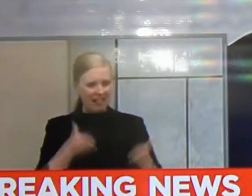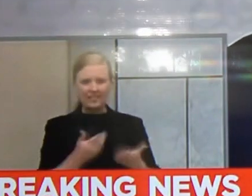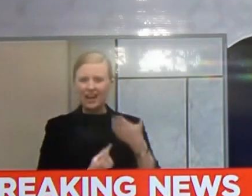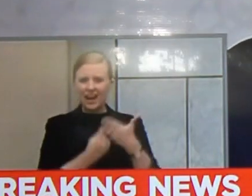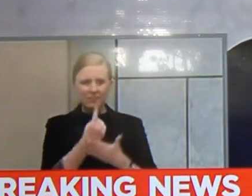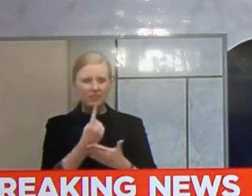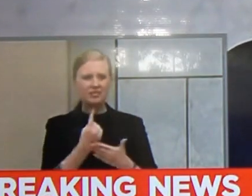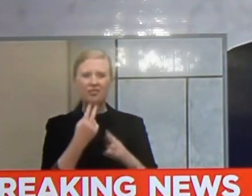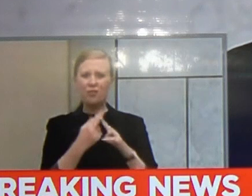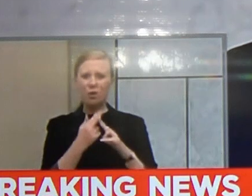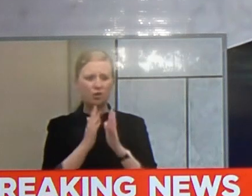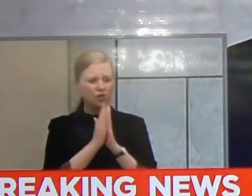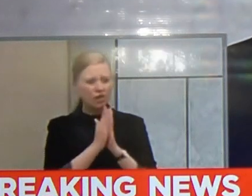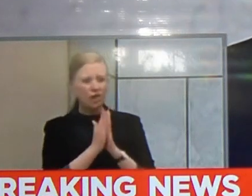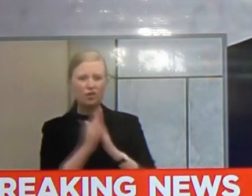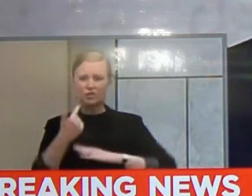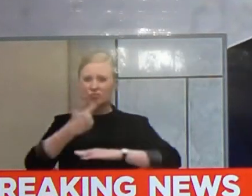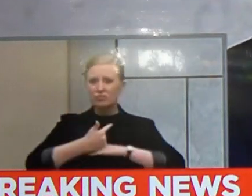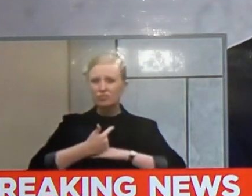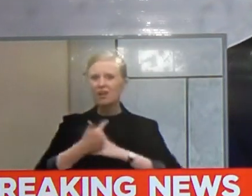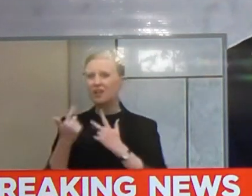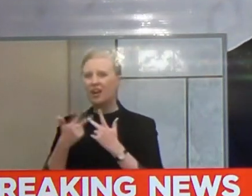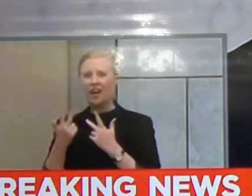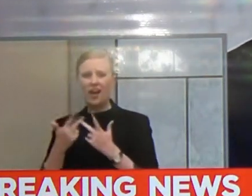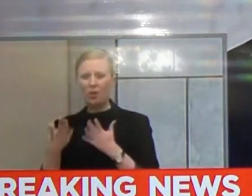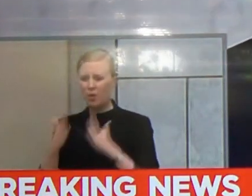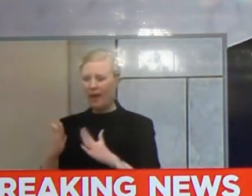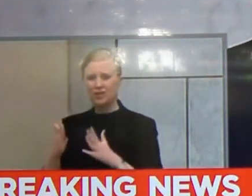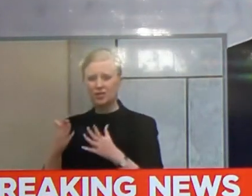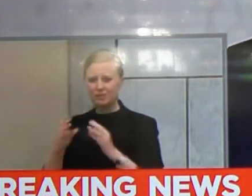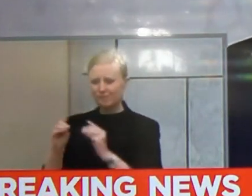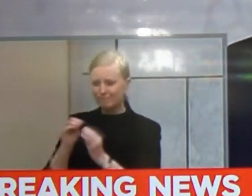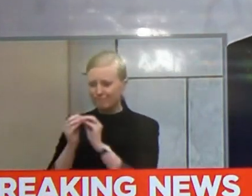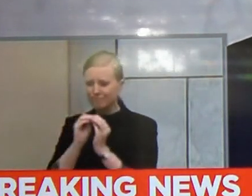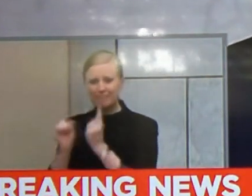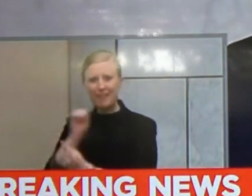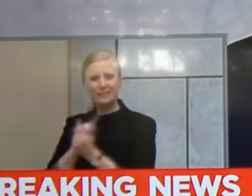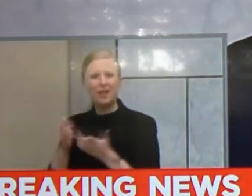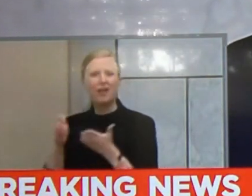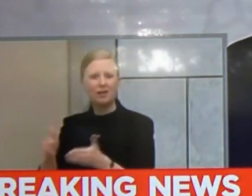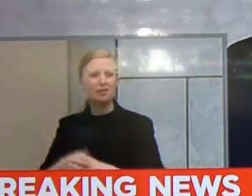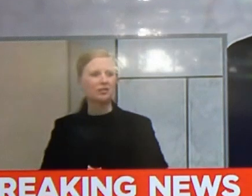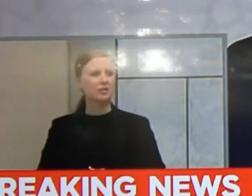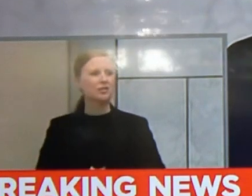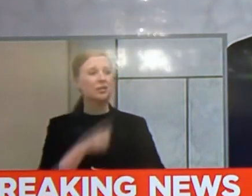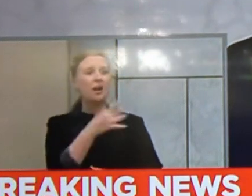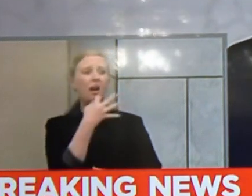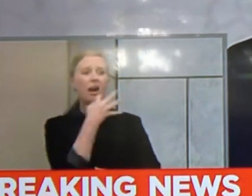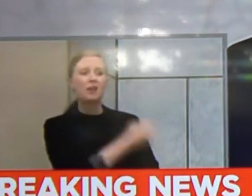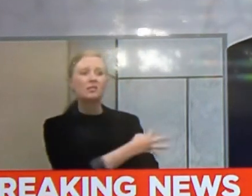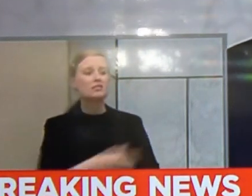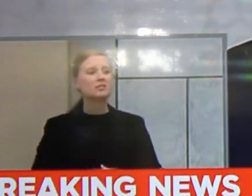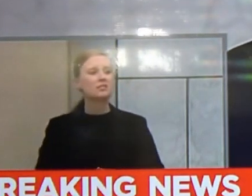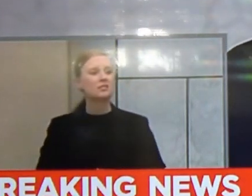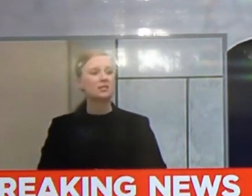good mechanisms for doing that, and we discussed that with the opposition last night. On the JobKeeper program, it was set up so that employers could,